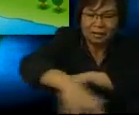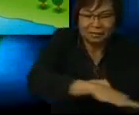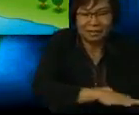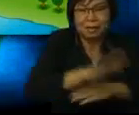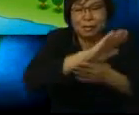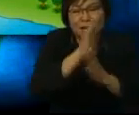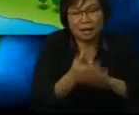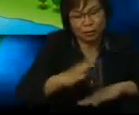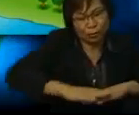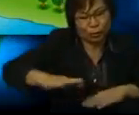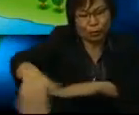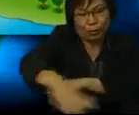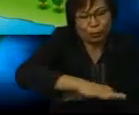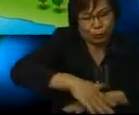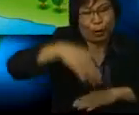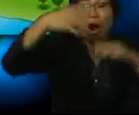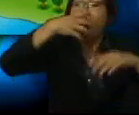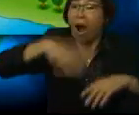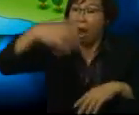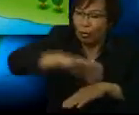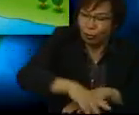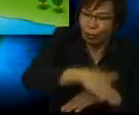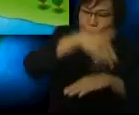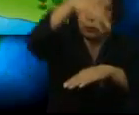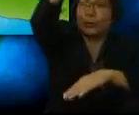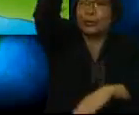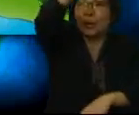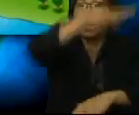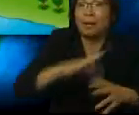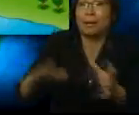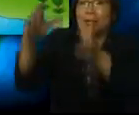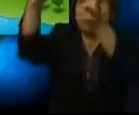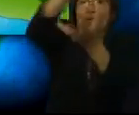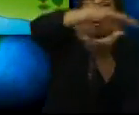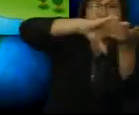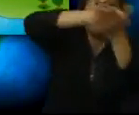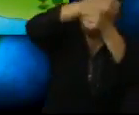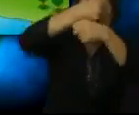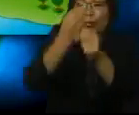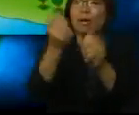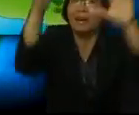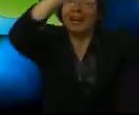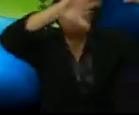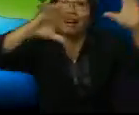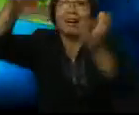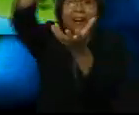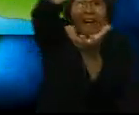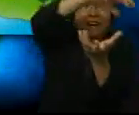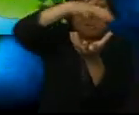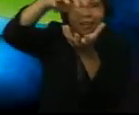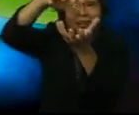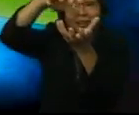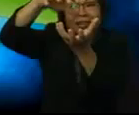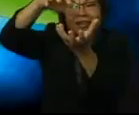vapor when it is heated. The vapor gather and band together to form clouds. The clouds has no exact